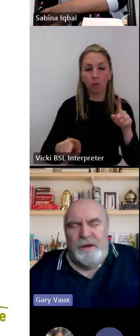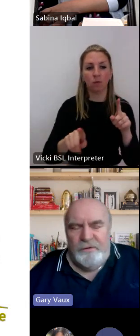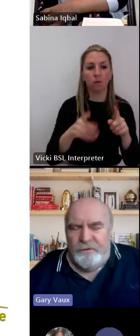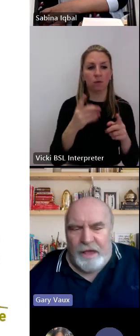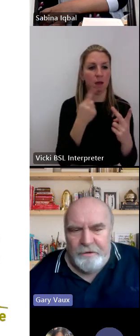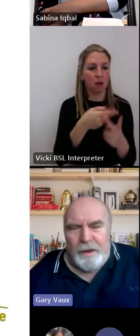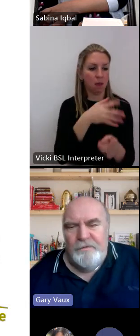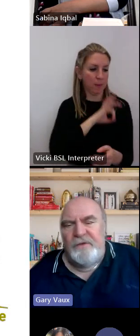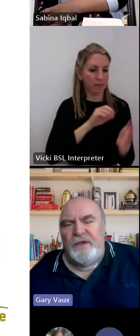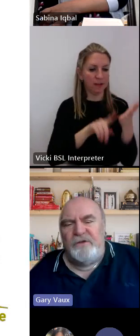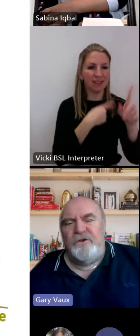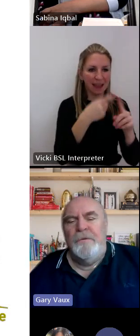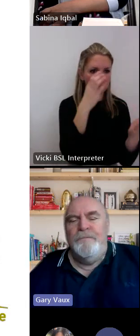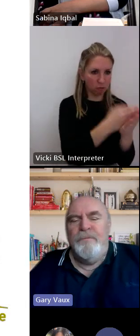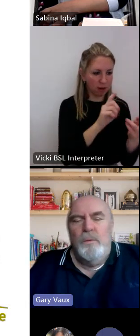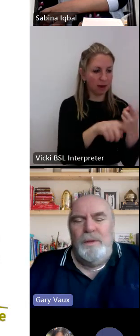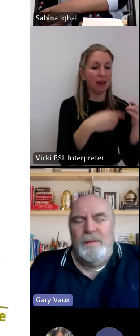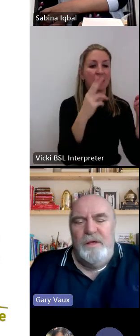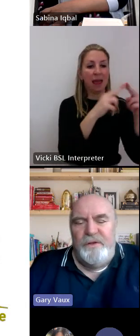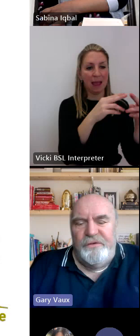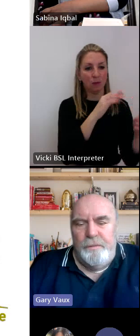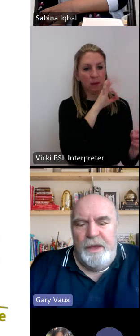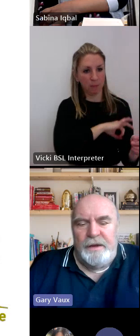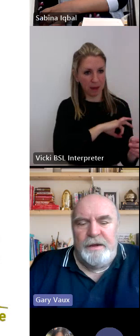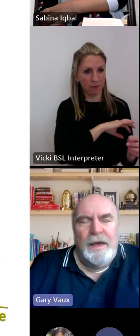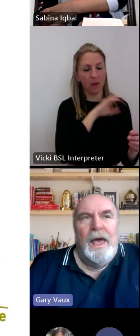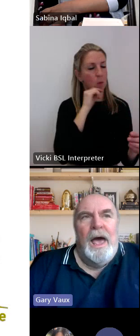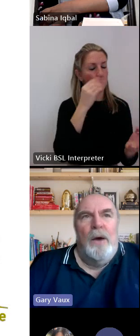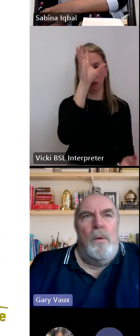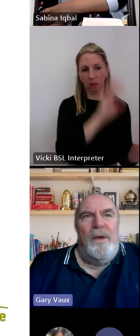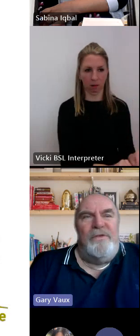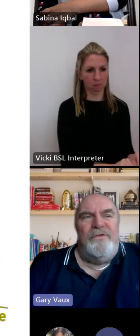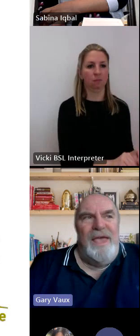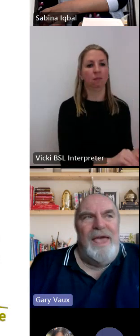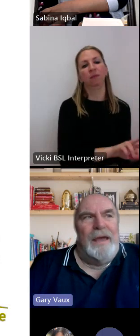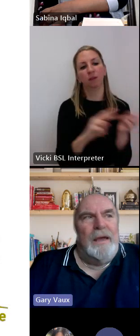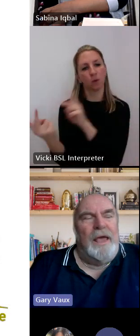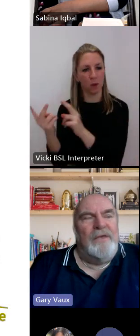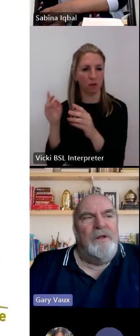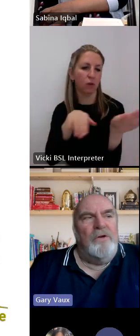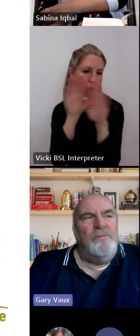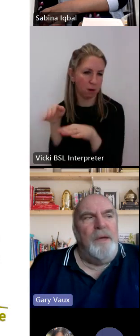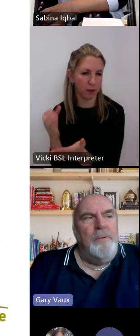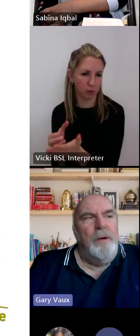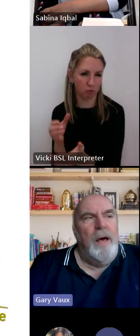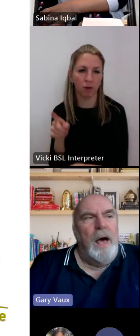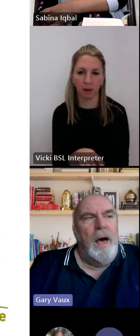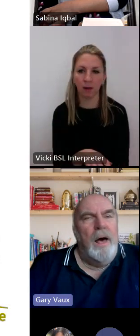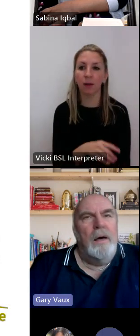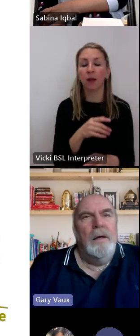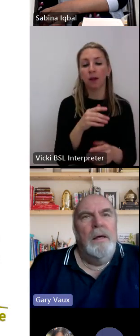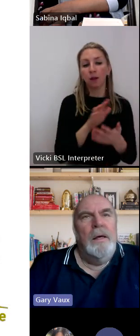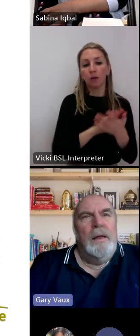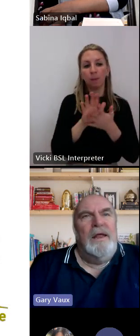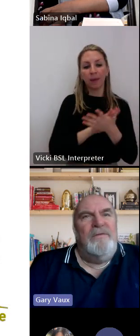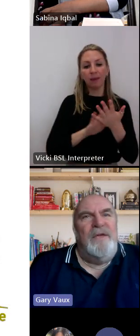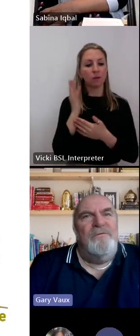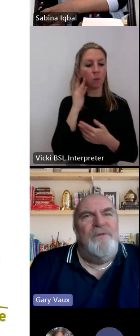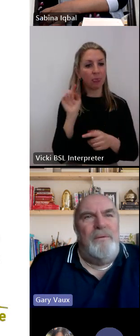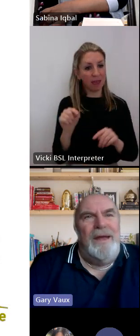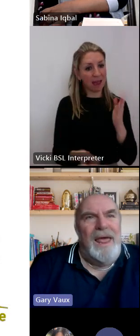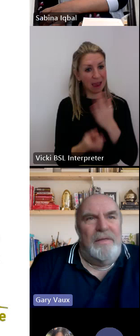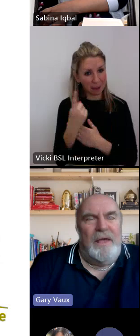tax credits, housing benefit, etc., will have disappeared. And what we're seeing is a lot of people are